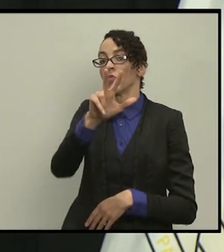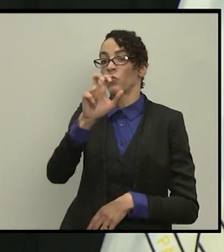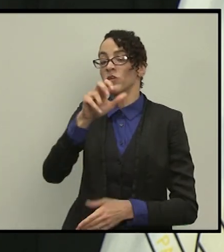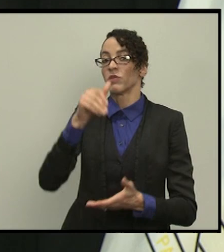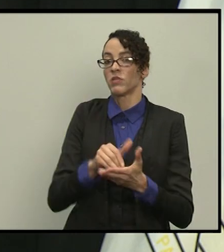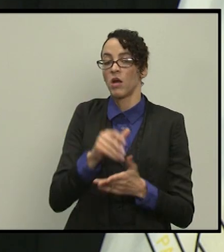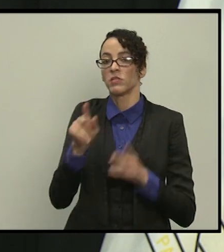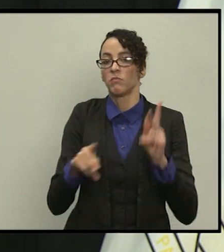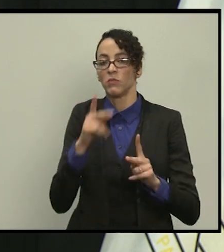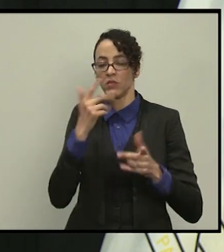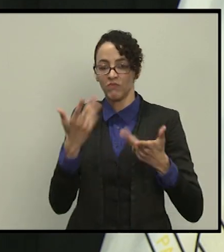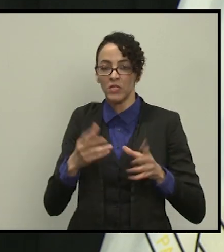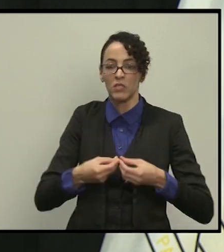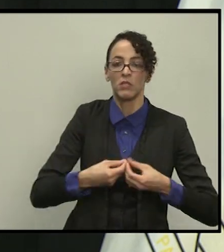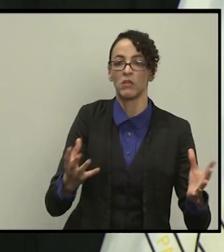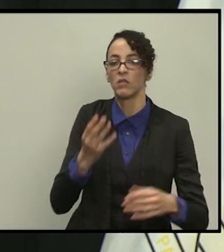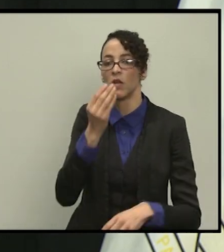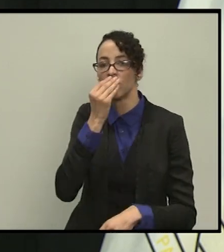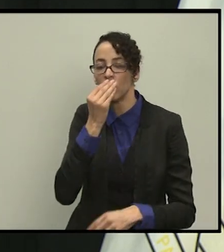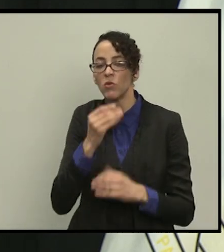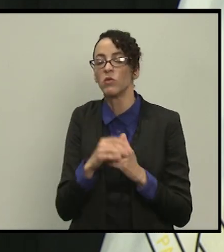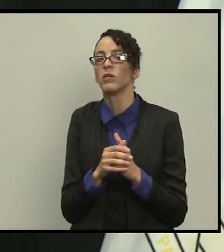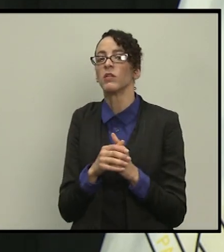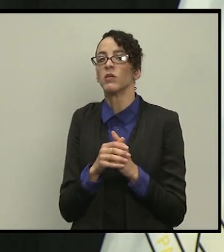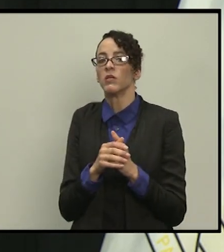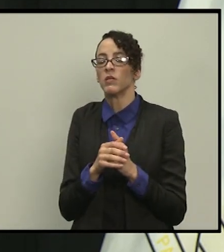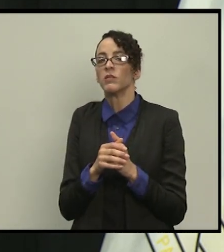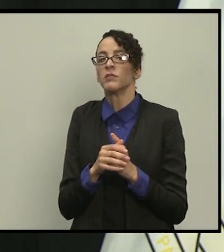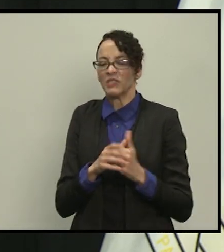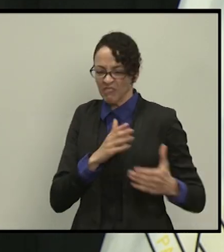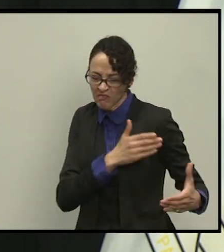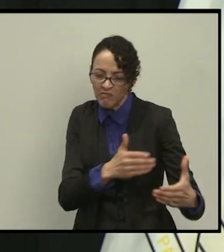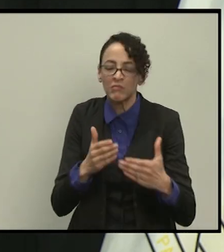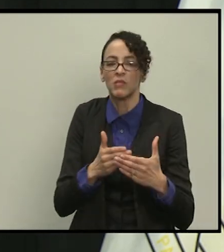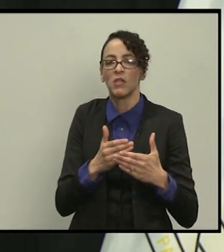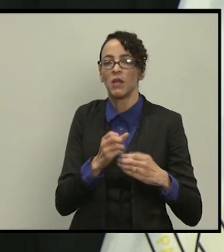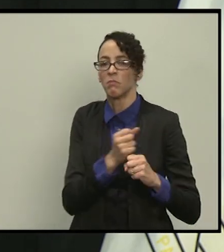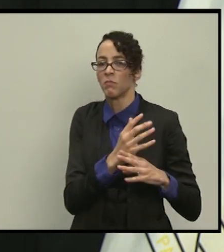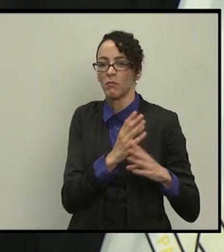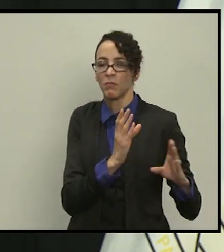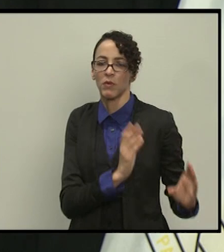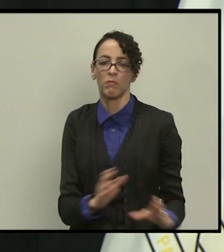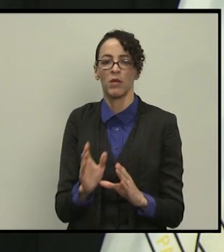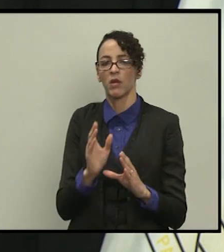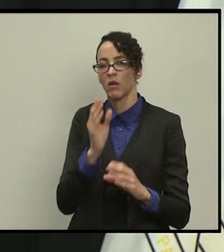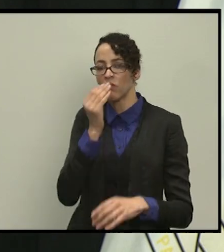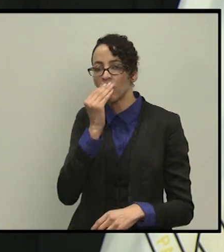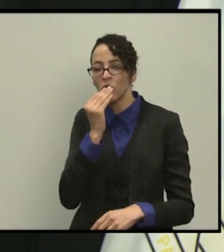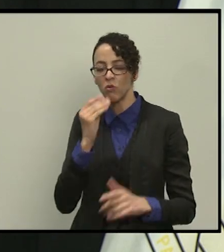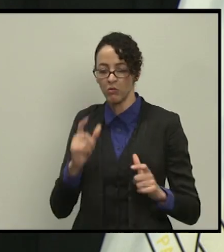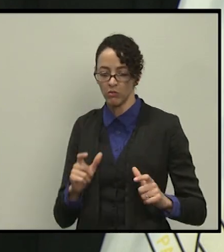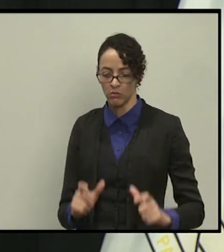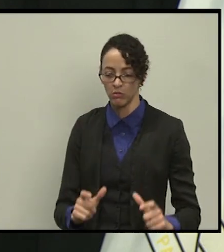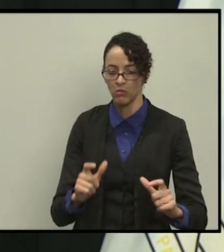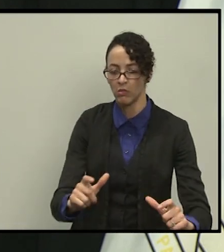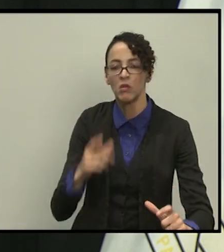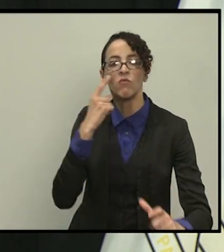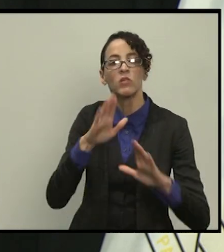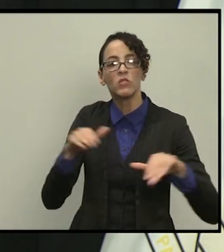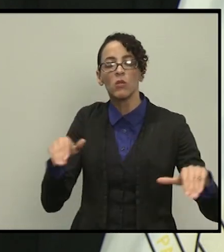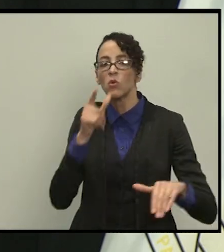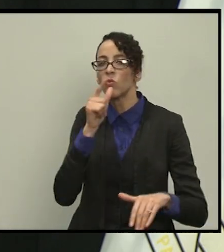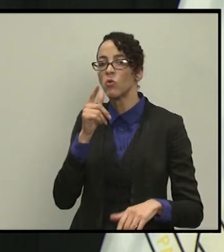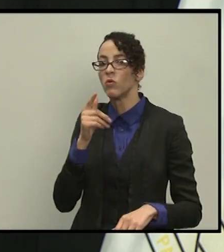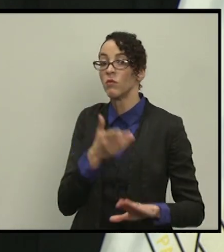number of people who have showed up, folks who have prepared meals and made sure that kids who would not otherwise have access to meals have access to